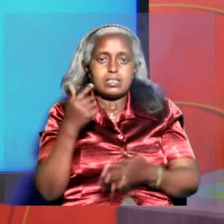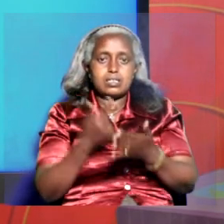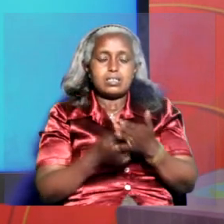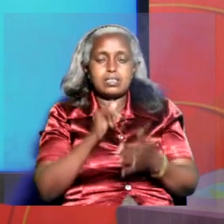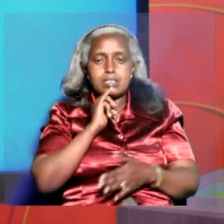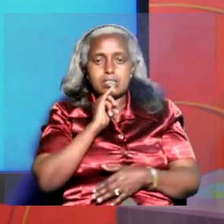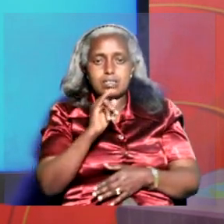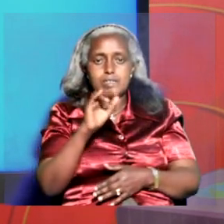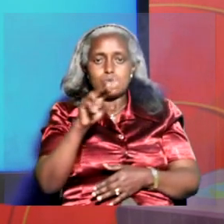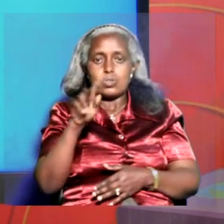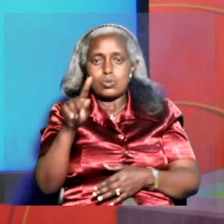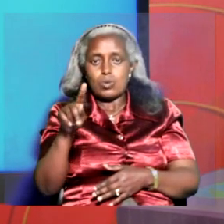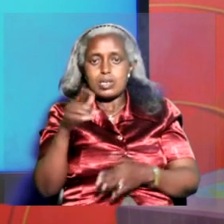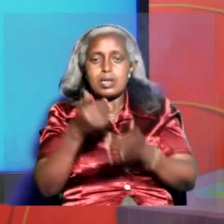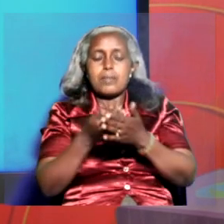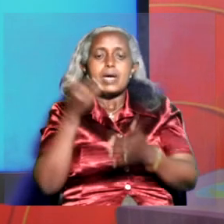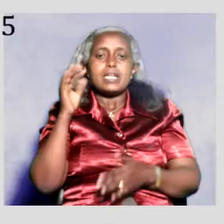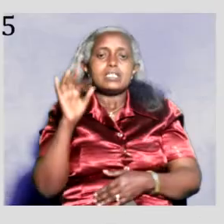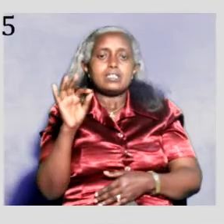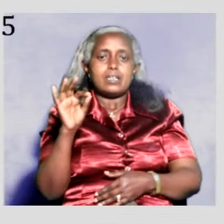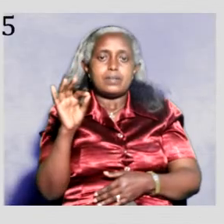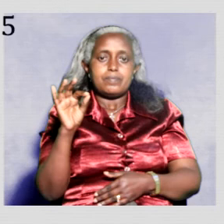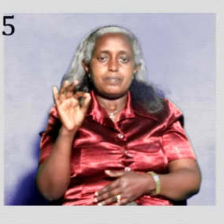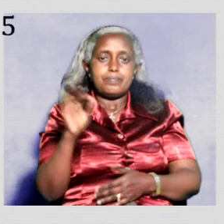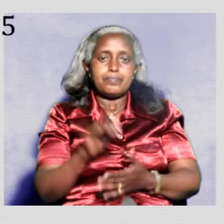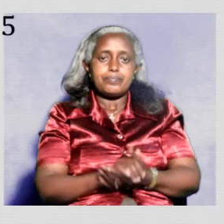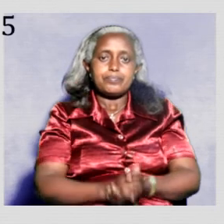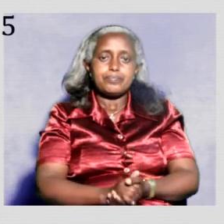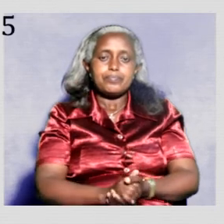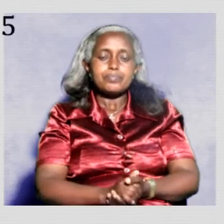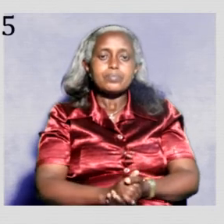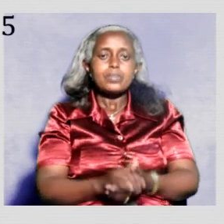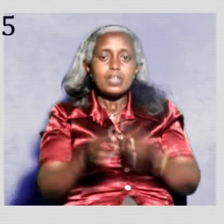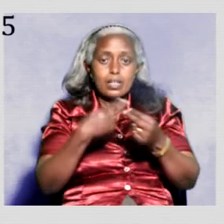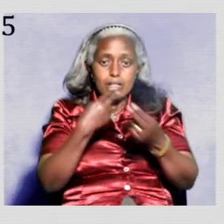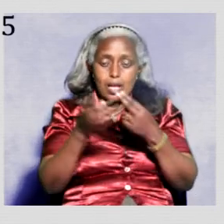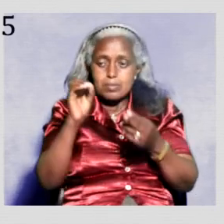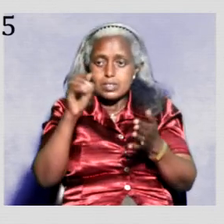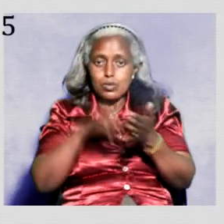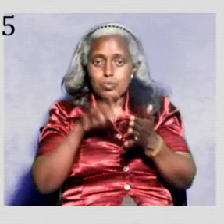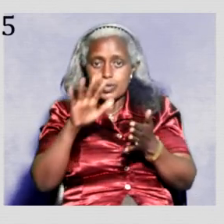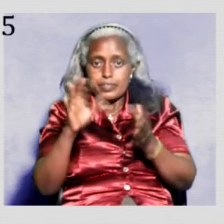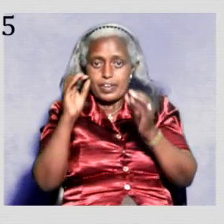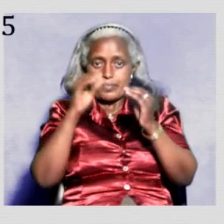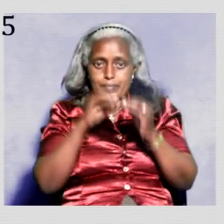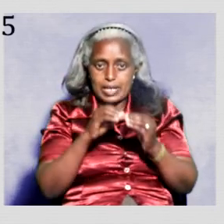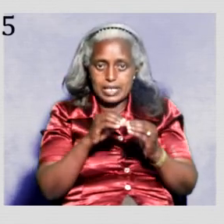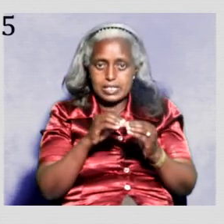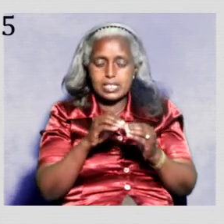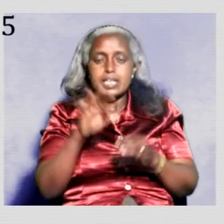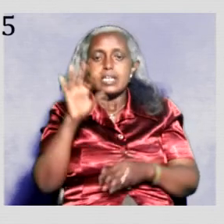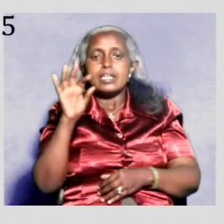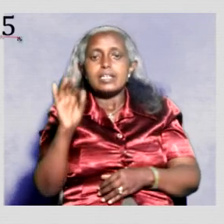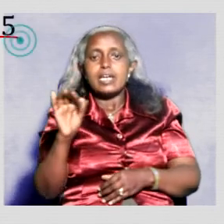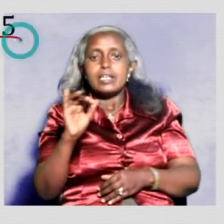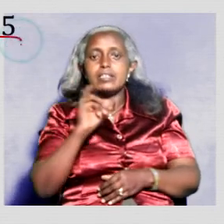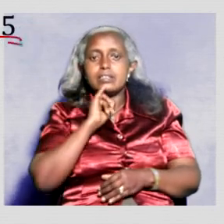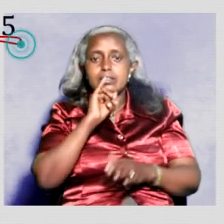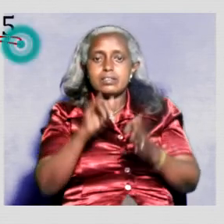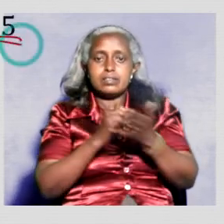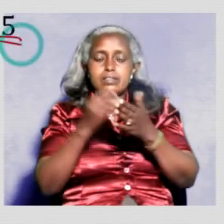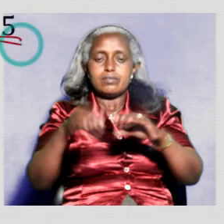here it is 21 minus 9 times 0.5 plus 9, it gives